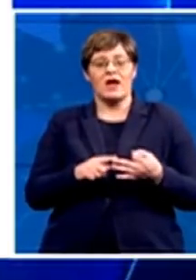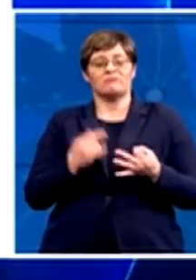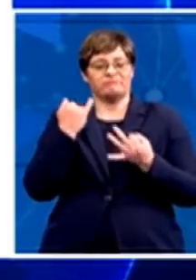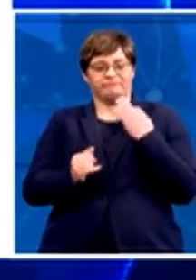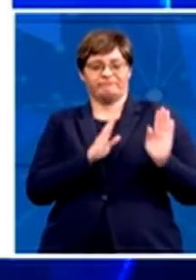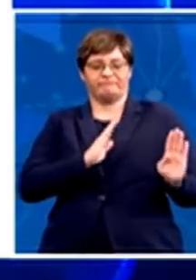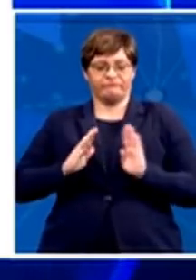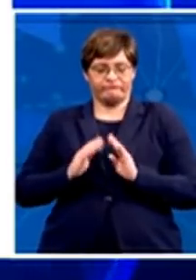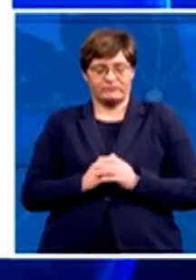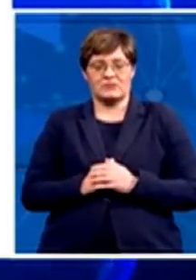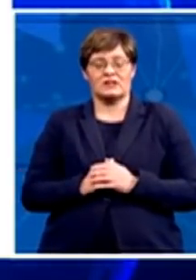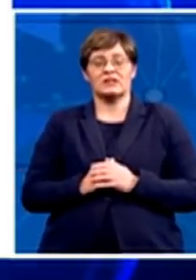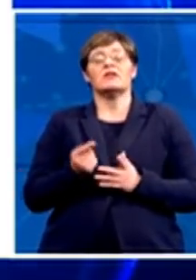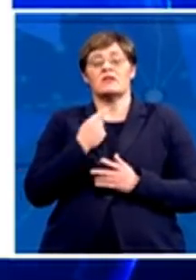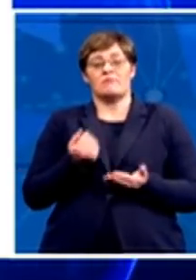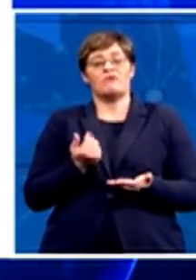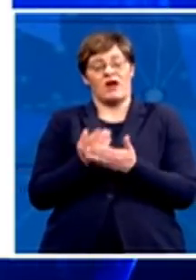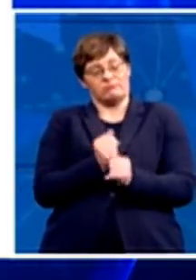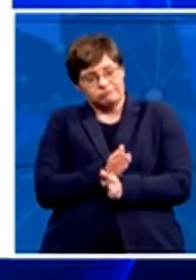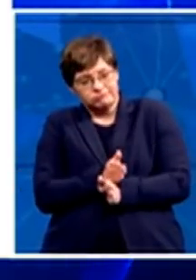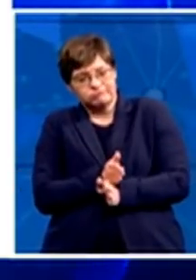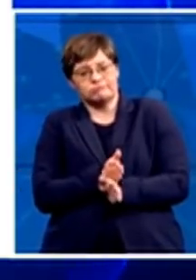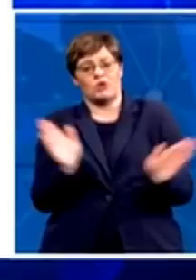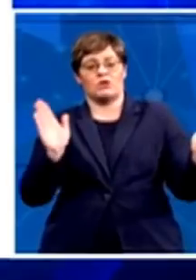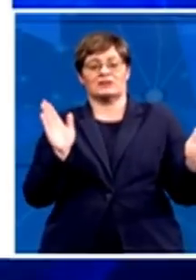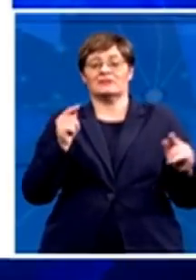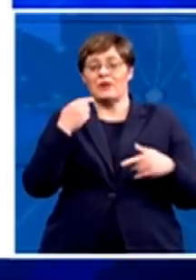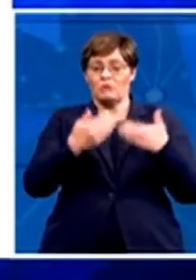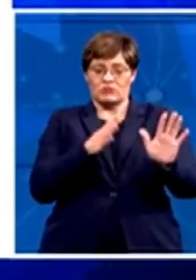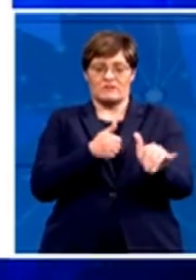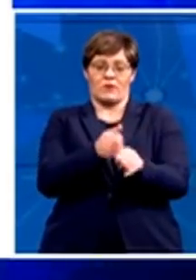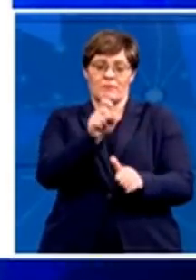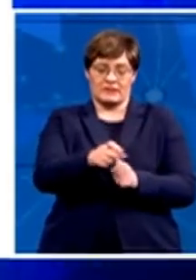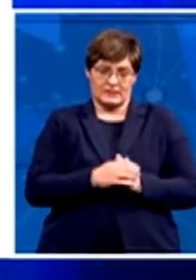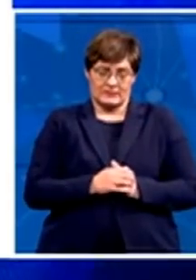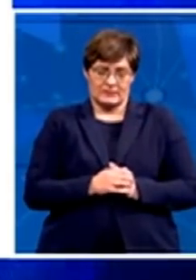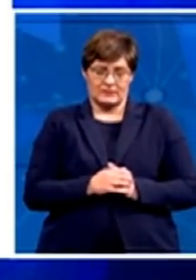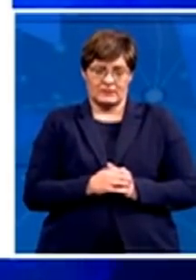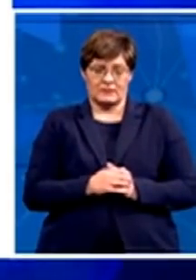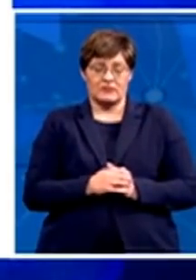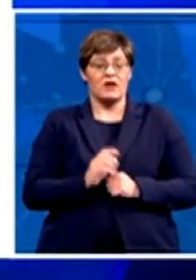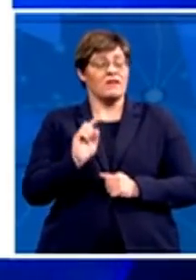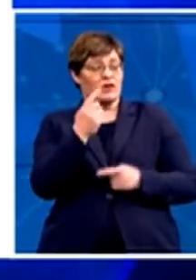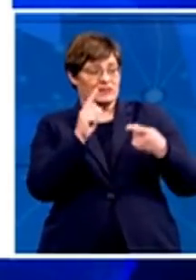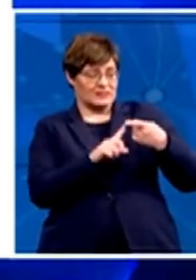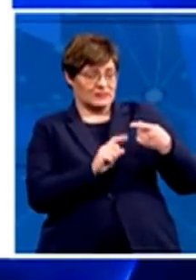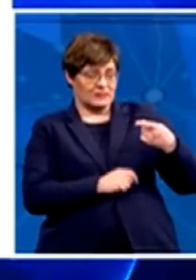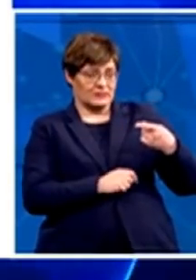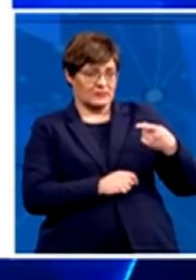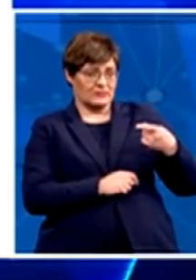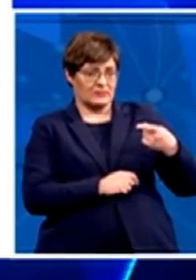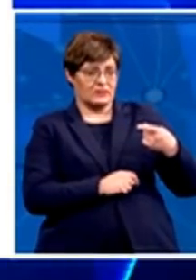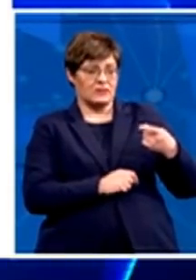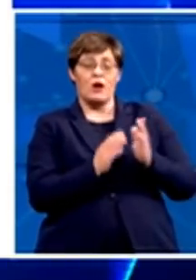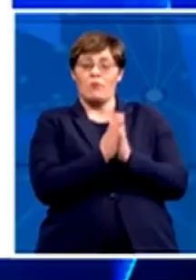broad procedure to be followed. Firstly, the tabling of the substantive motion with evidence, the